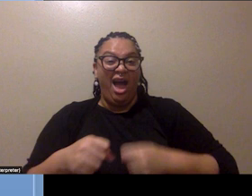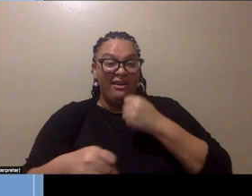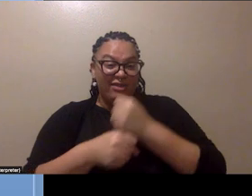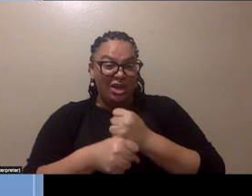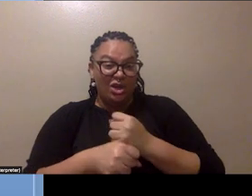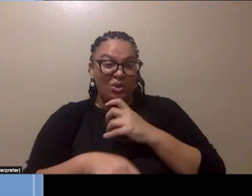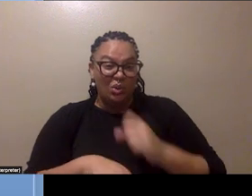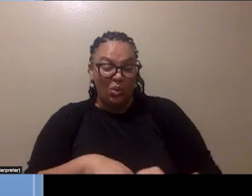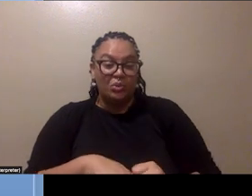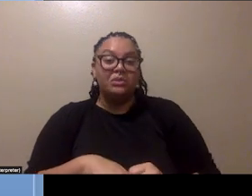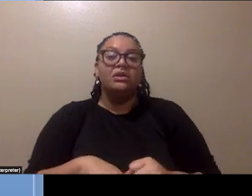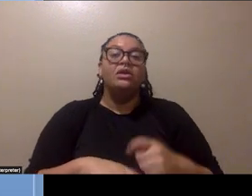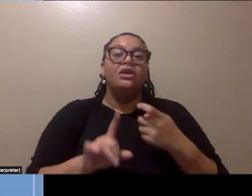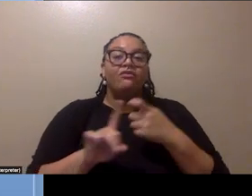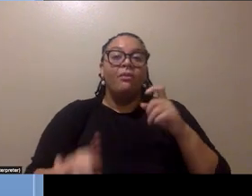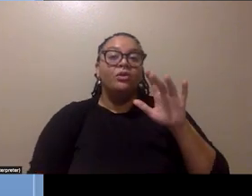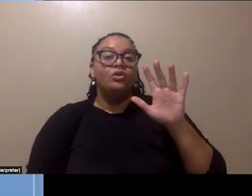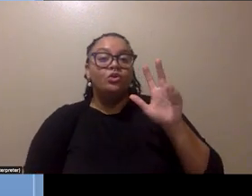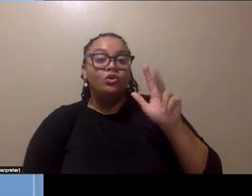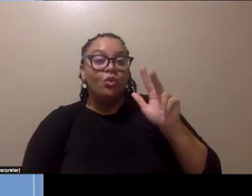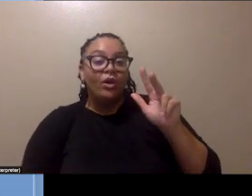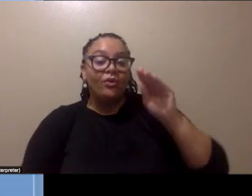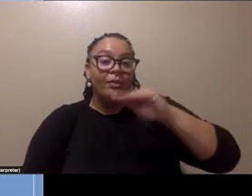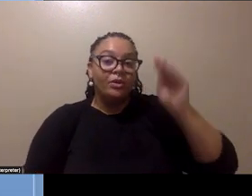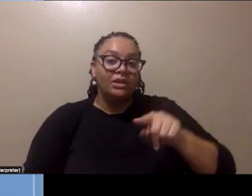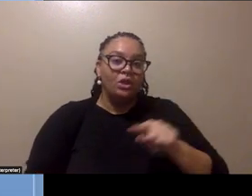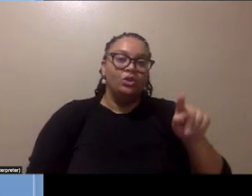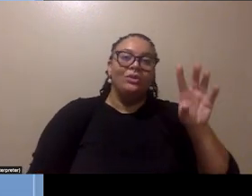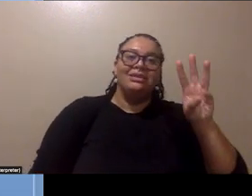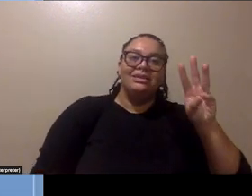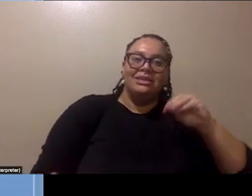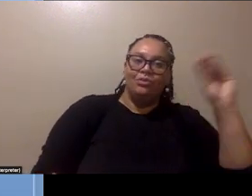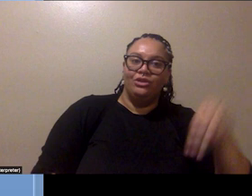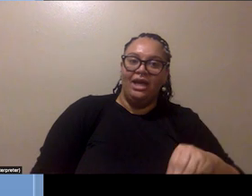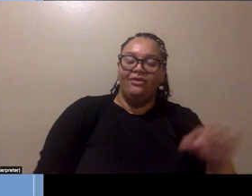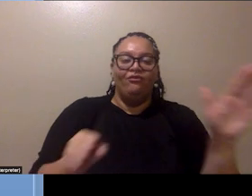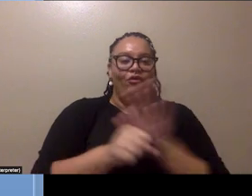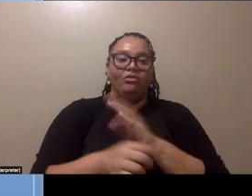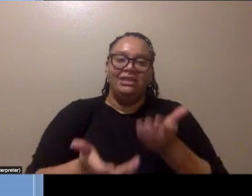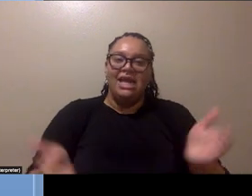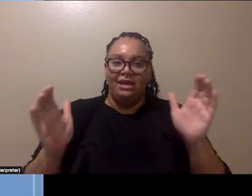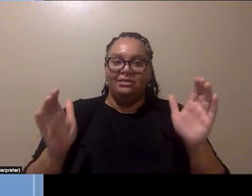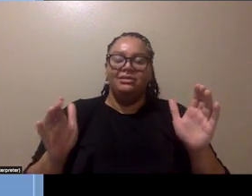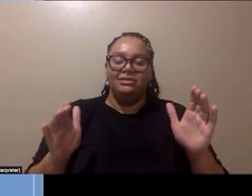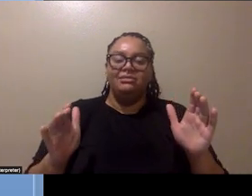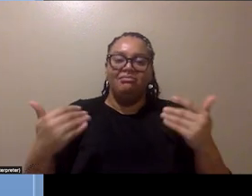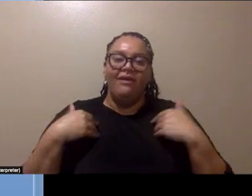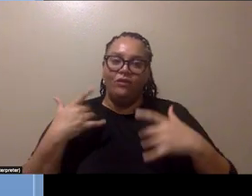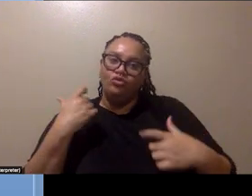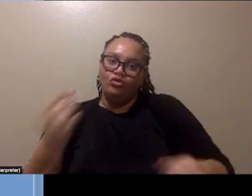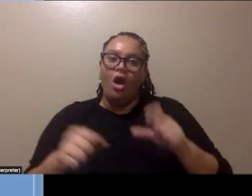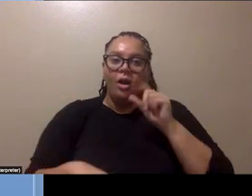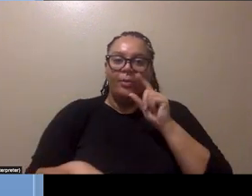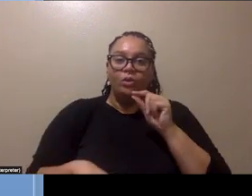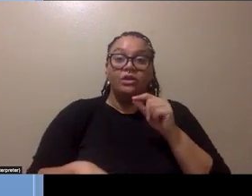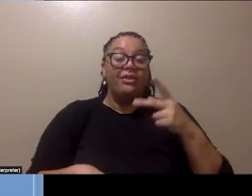continued to decrease over time from 23% of total nests to only 6% of total nests being comprised of